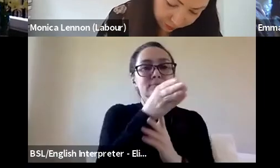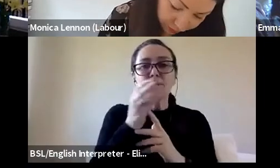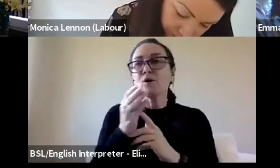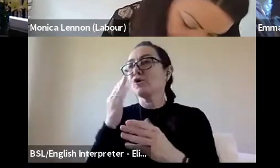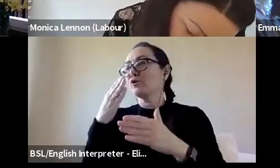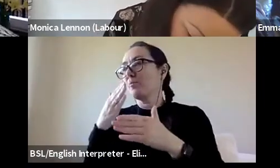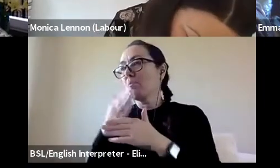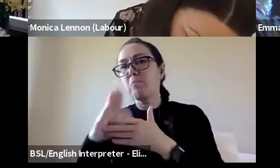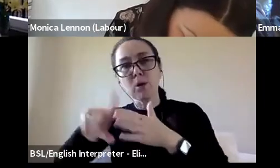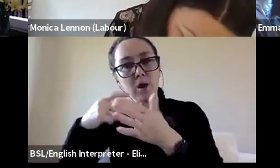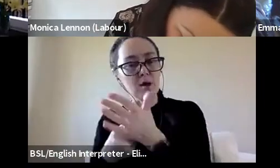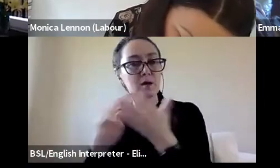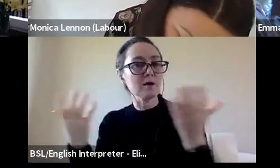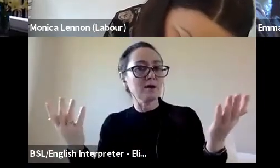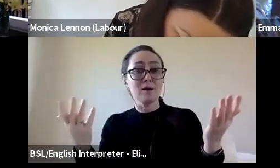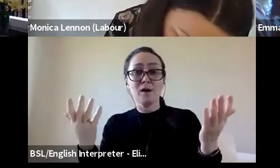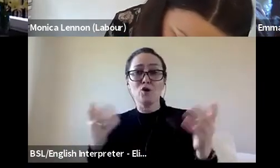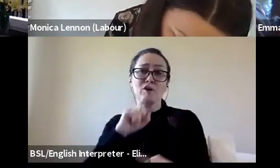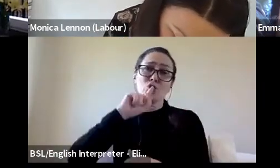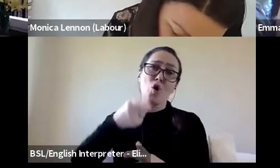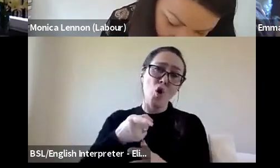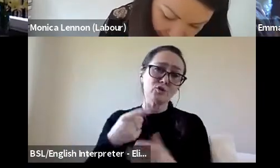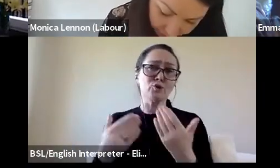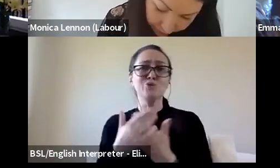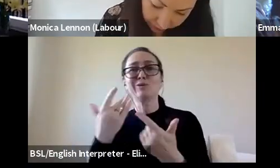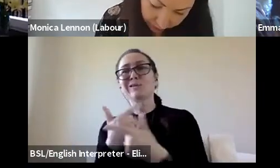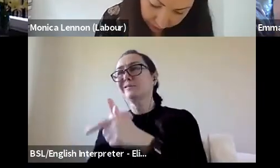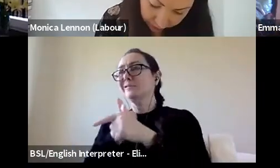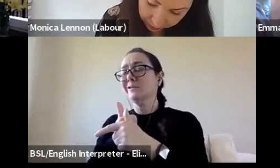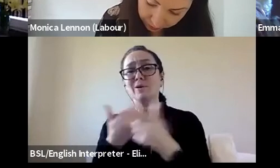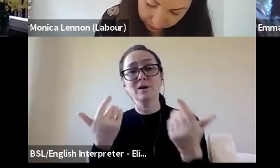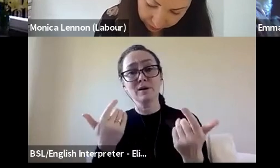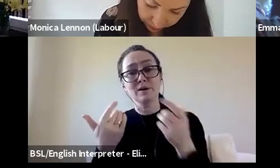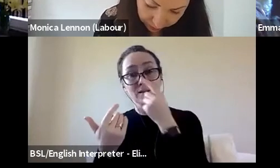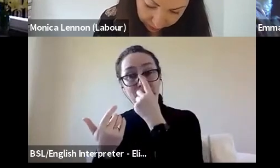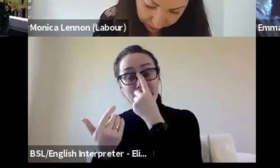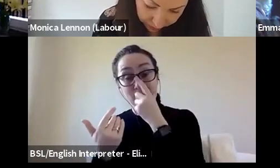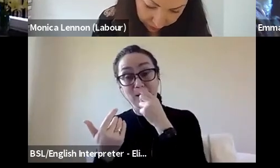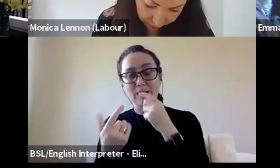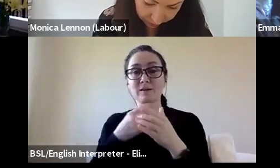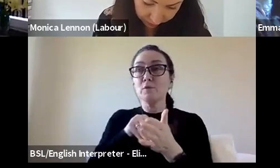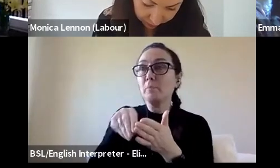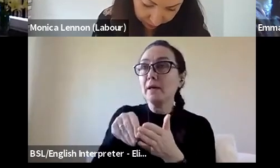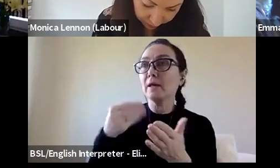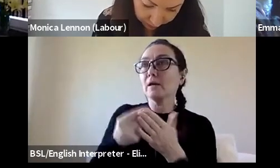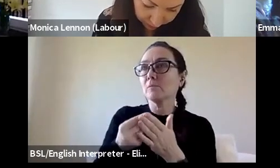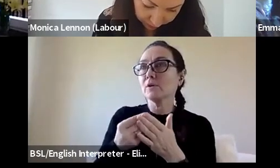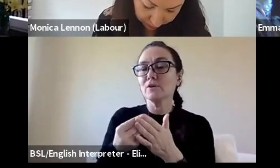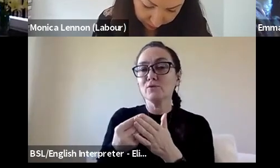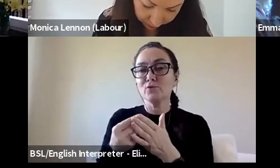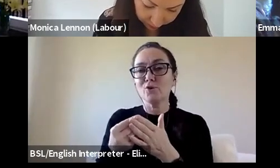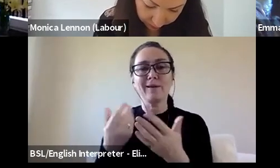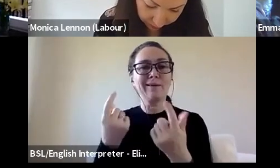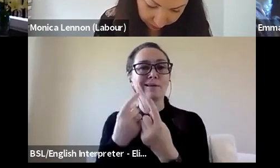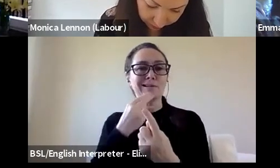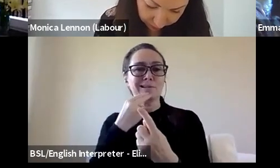you have to order a new aid, and it's silicone, and it costs 50 quid for some reason. And the thing that's hit me most since